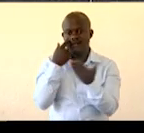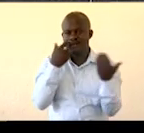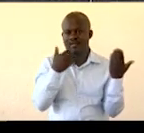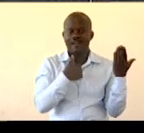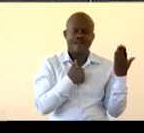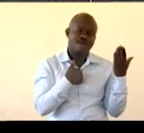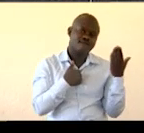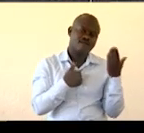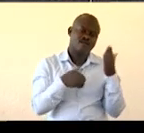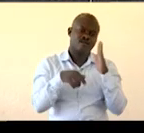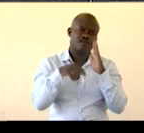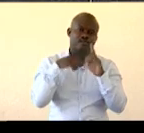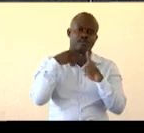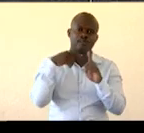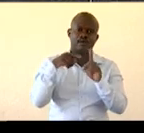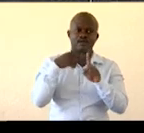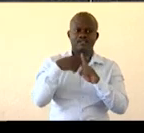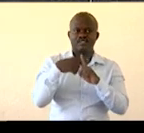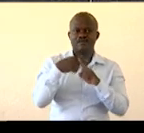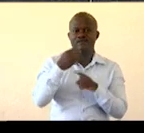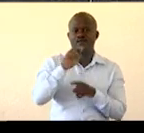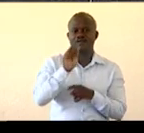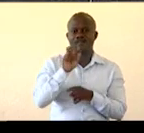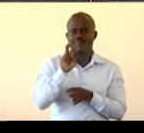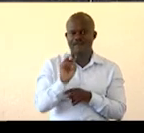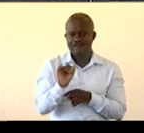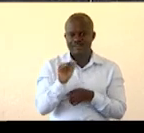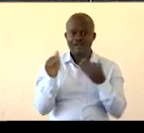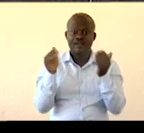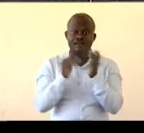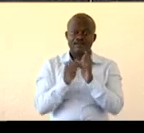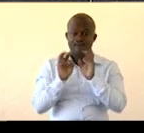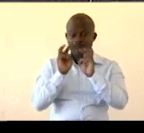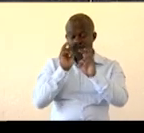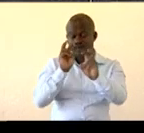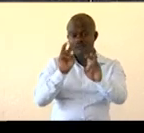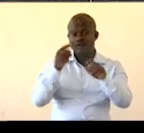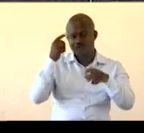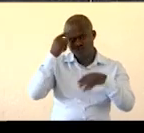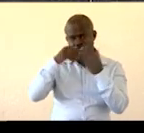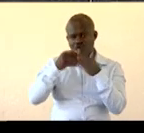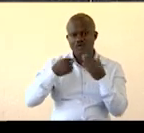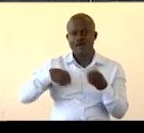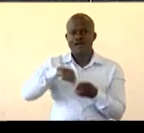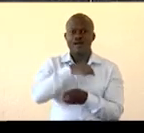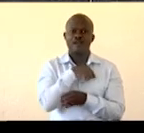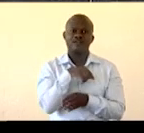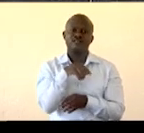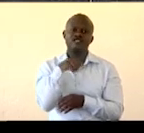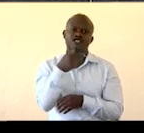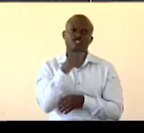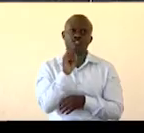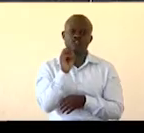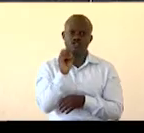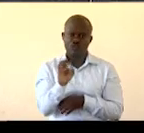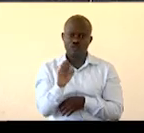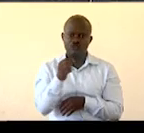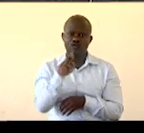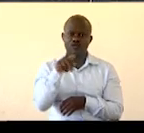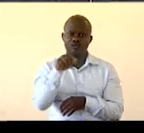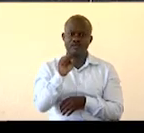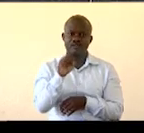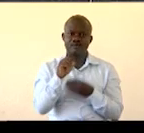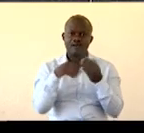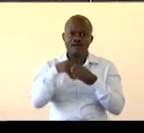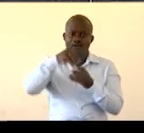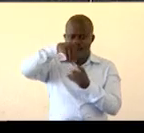positive gravitropism. This can also be referred to as geotropism. Among different parts